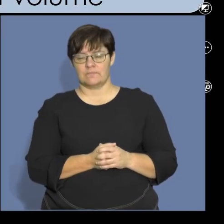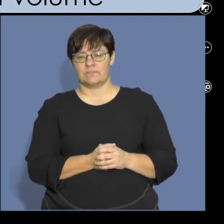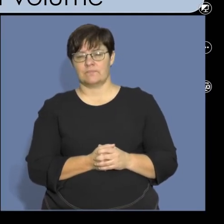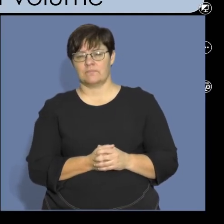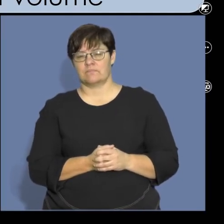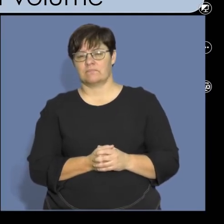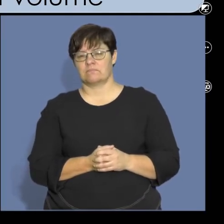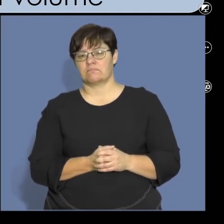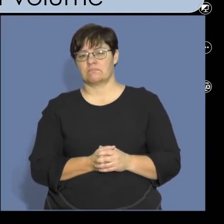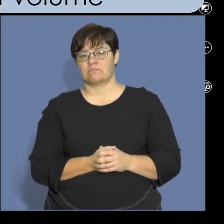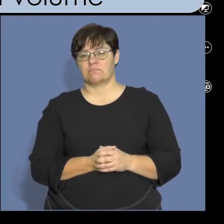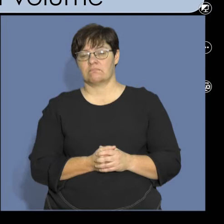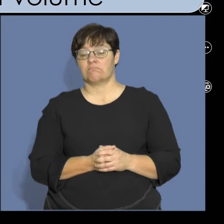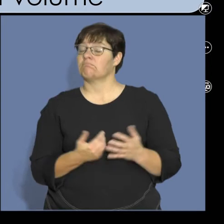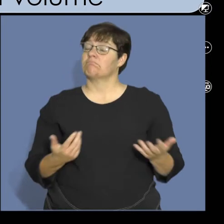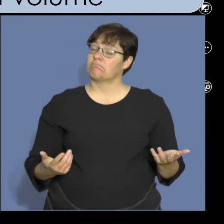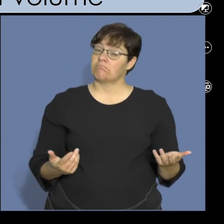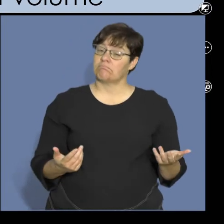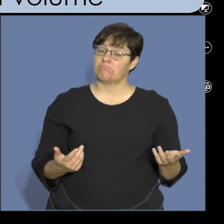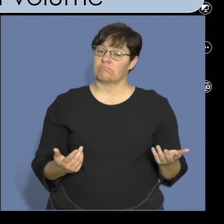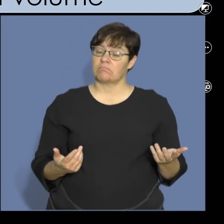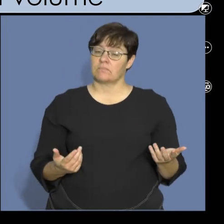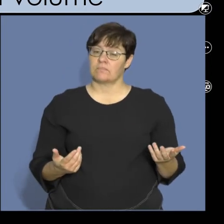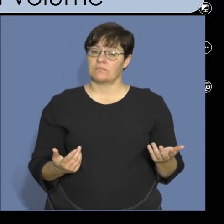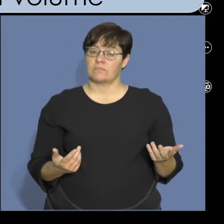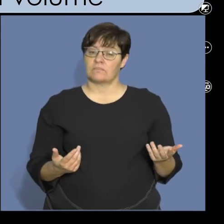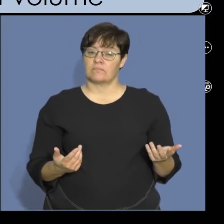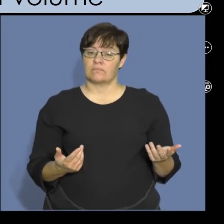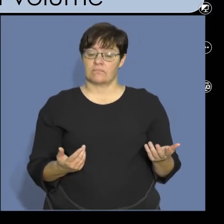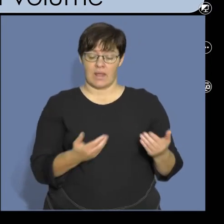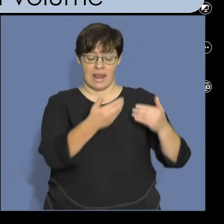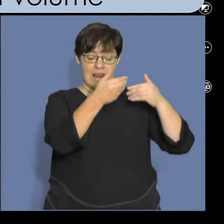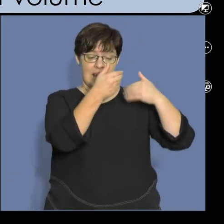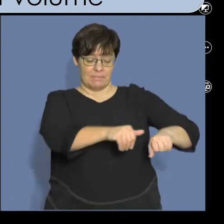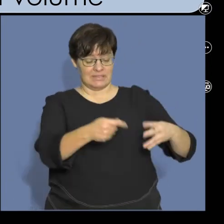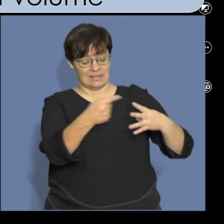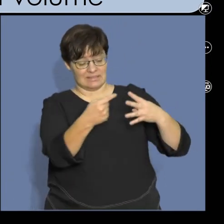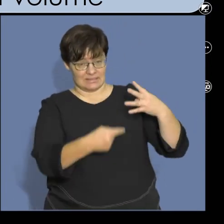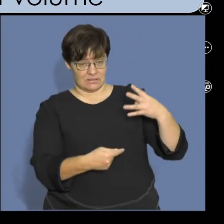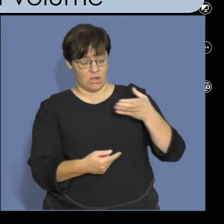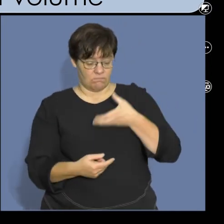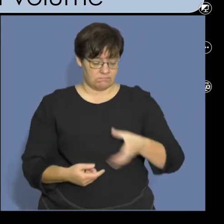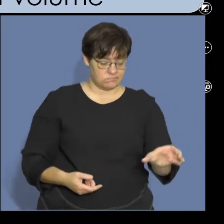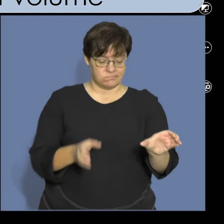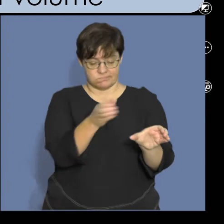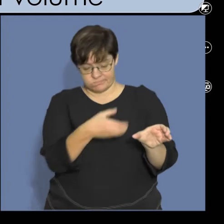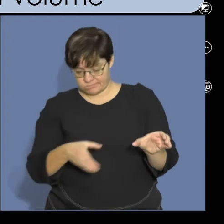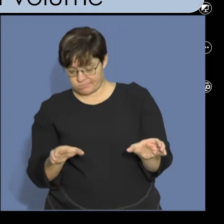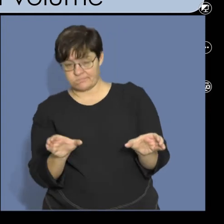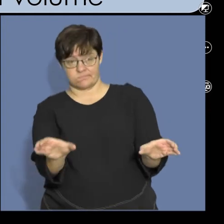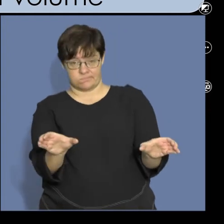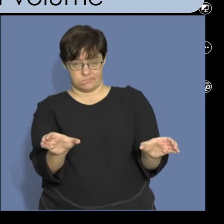We can divide our limiting factors into two